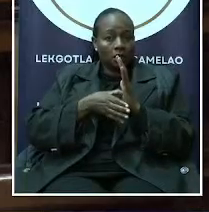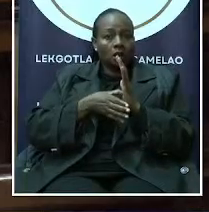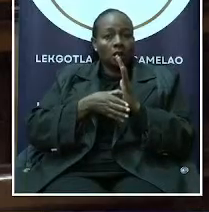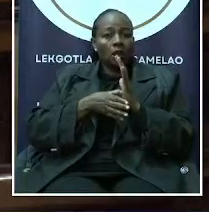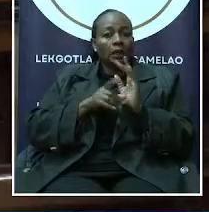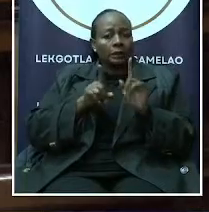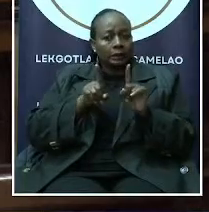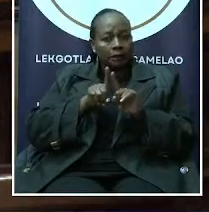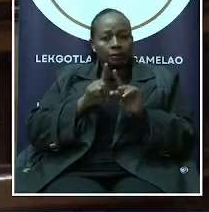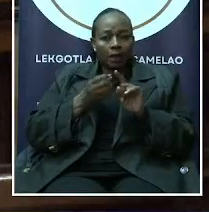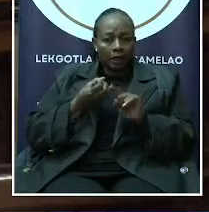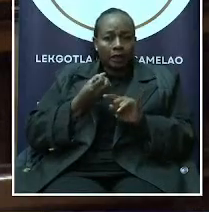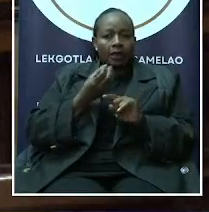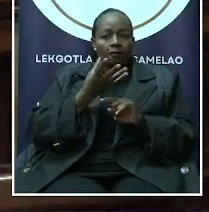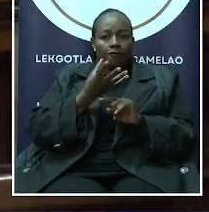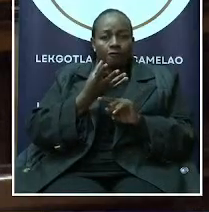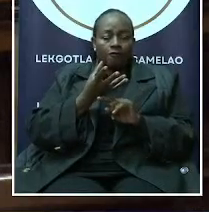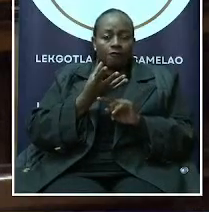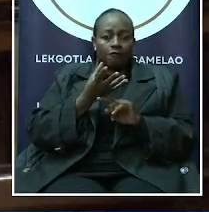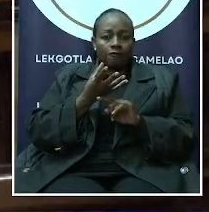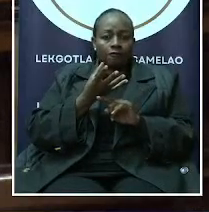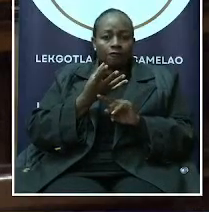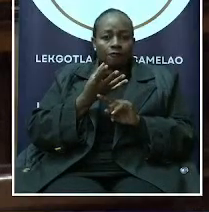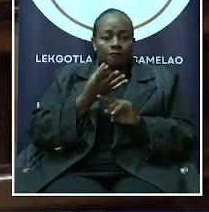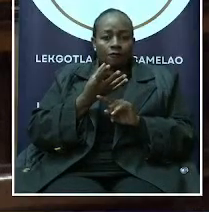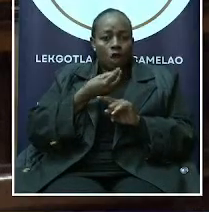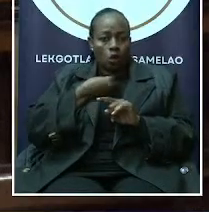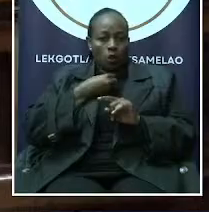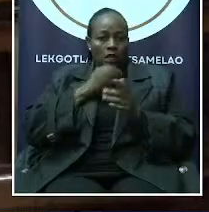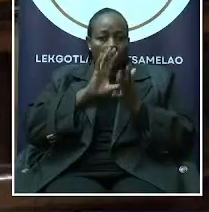them with sense of